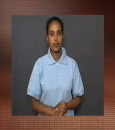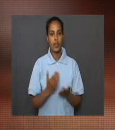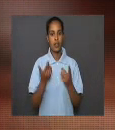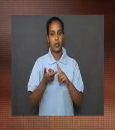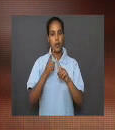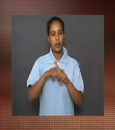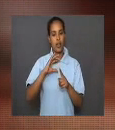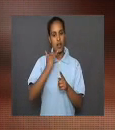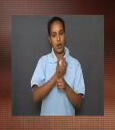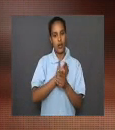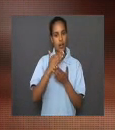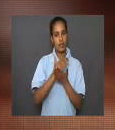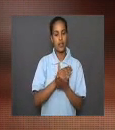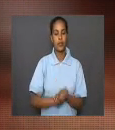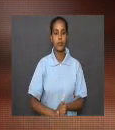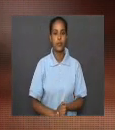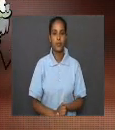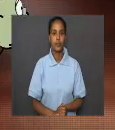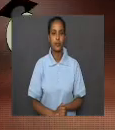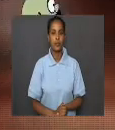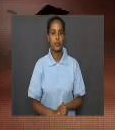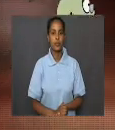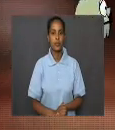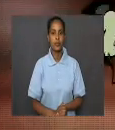Let's get back to our lesson.